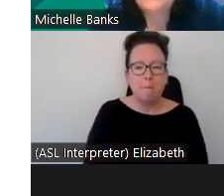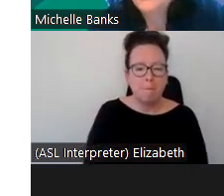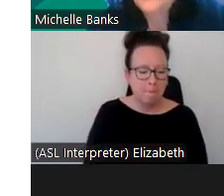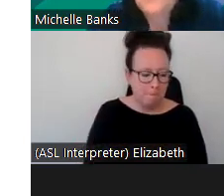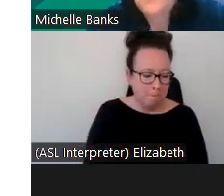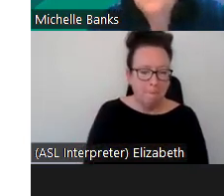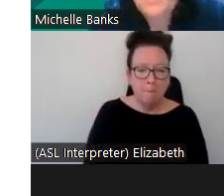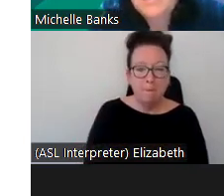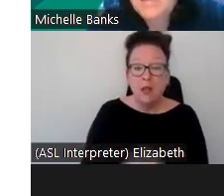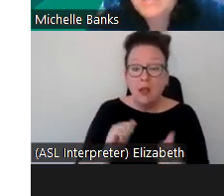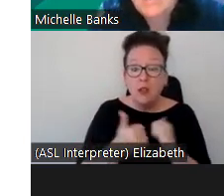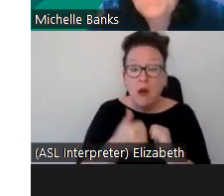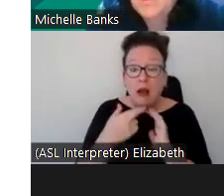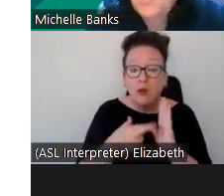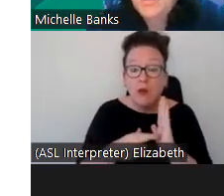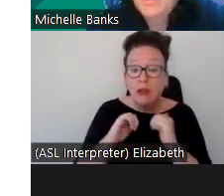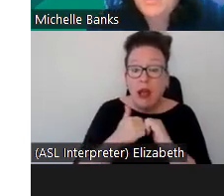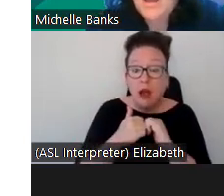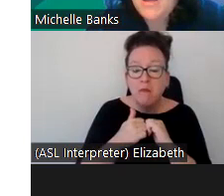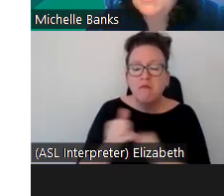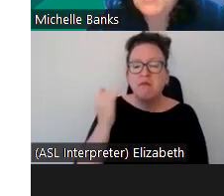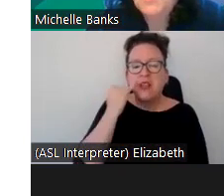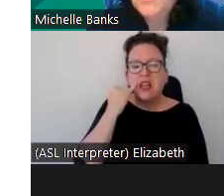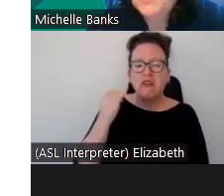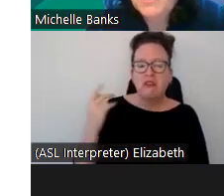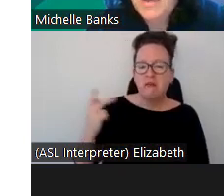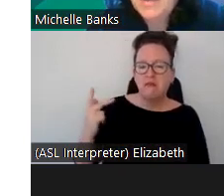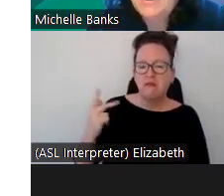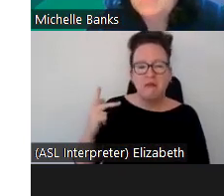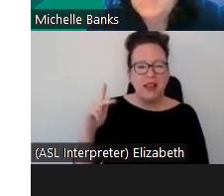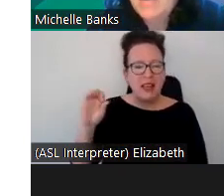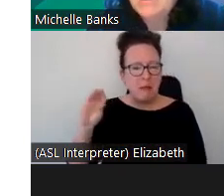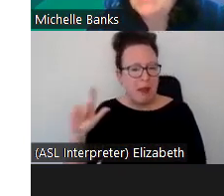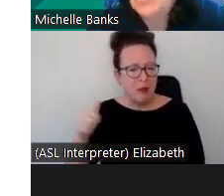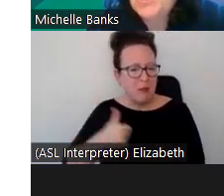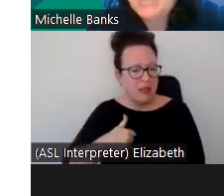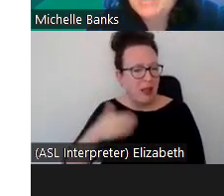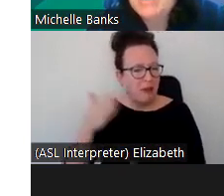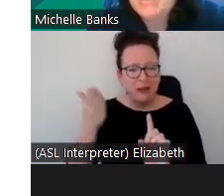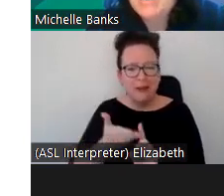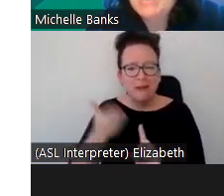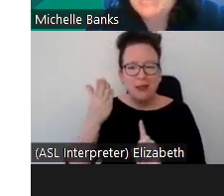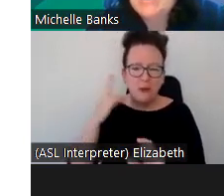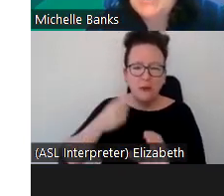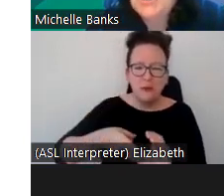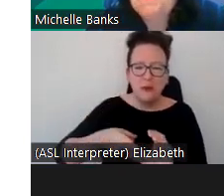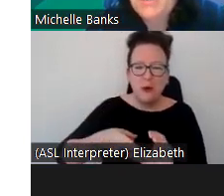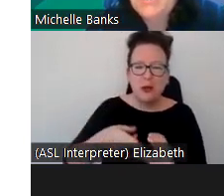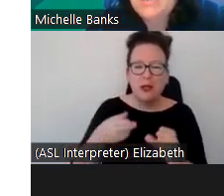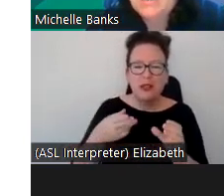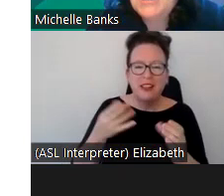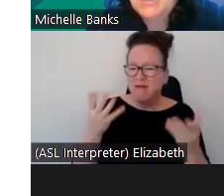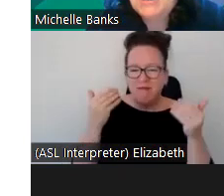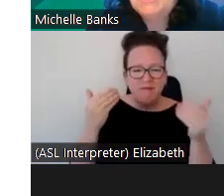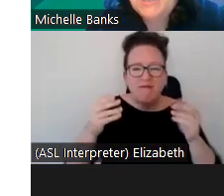So how do you enroll? Let's say Emmanuel and I sold you tonight on making this choice to jump